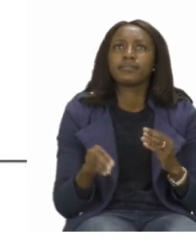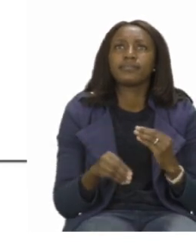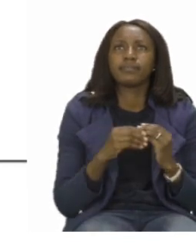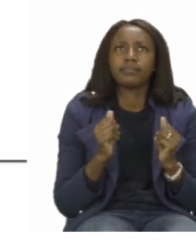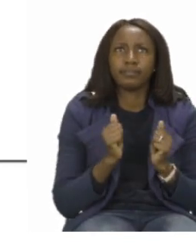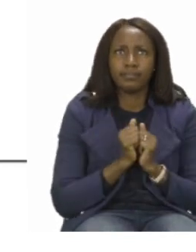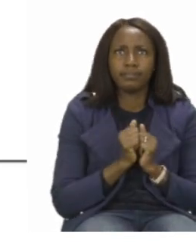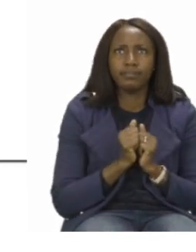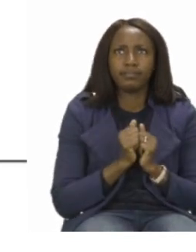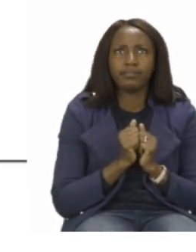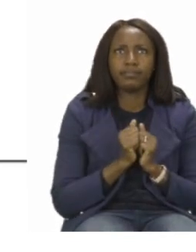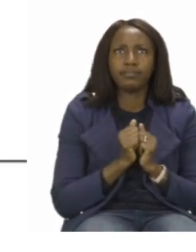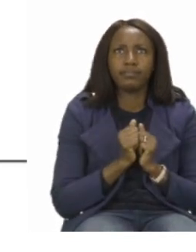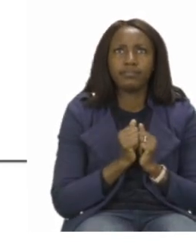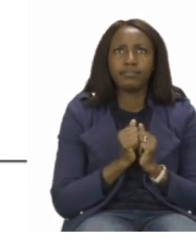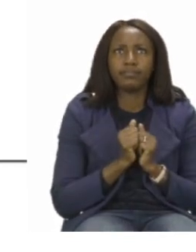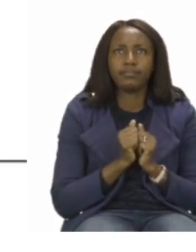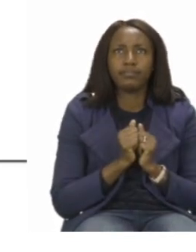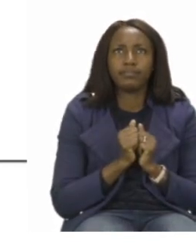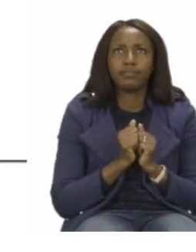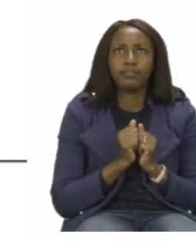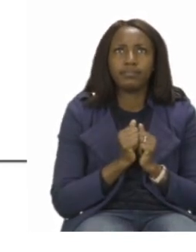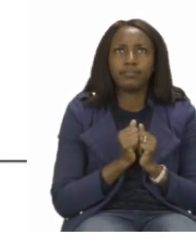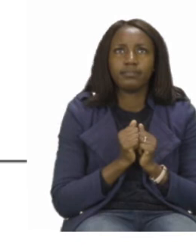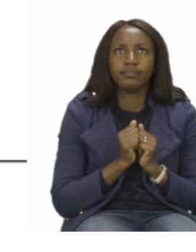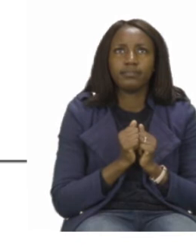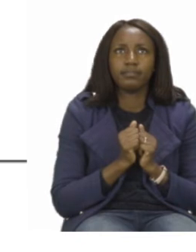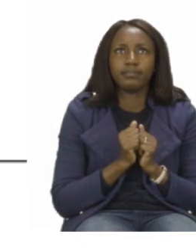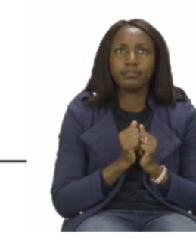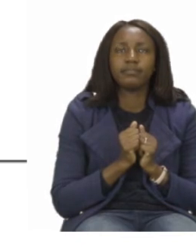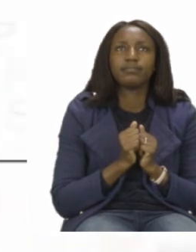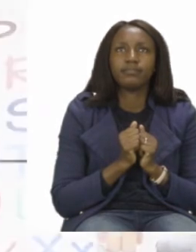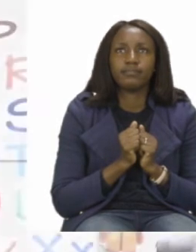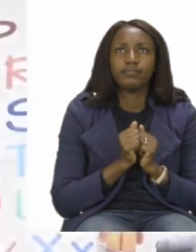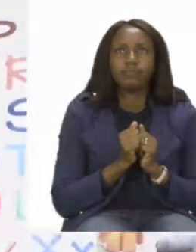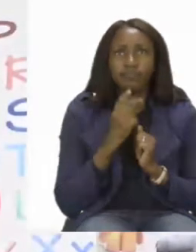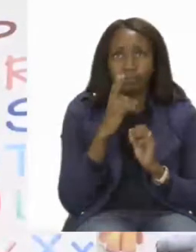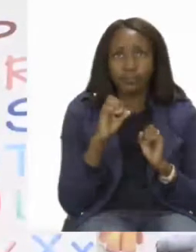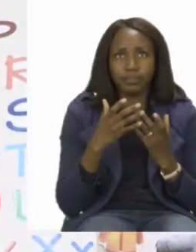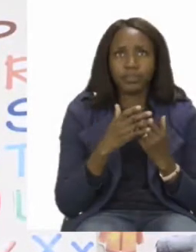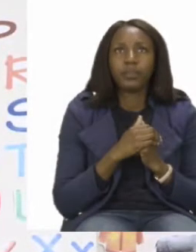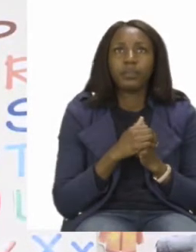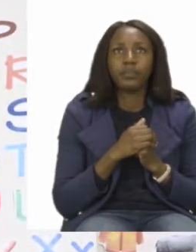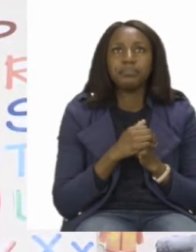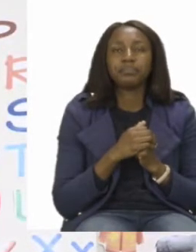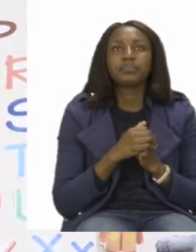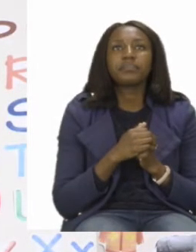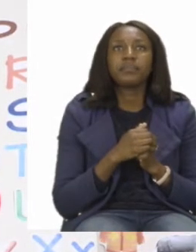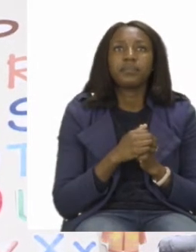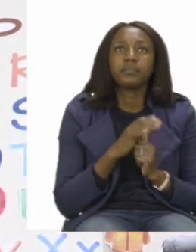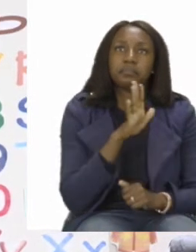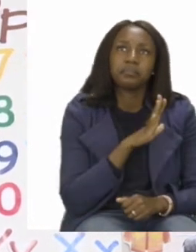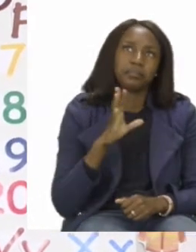the values on the board for you. So let's quickly look at the values and add them all together.